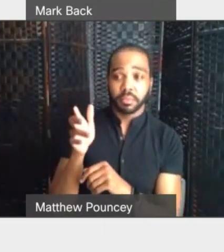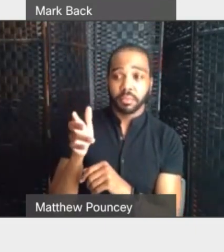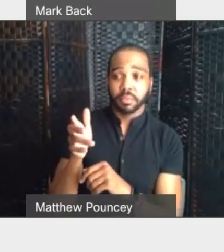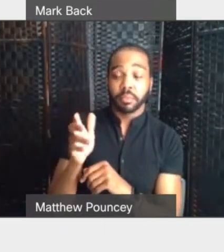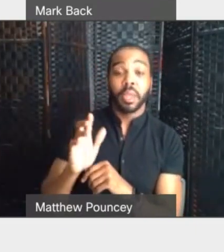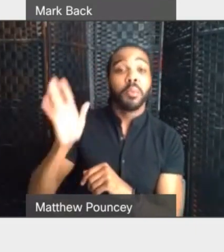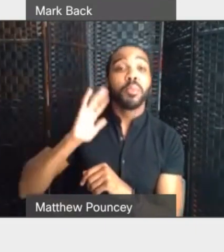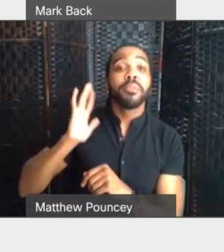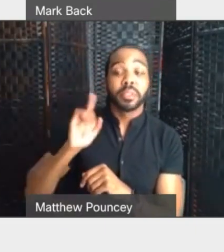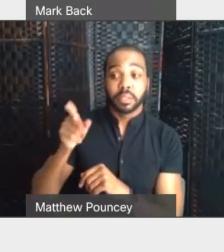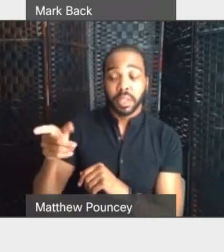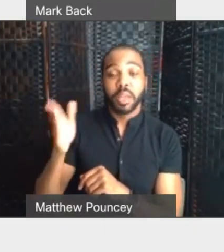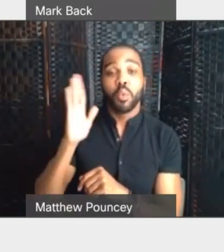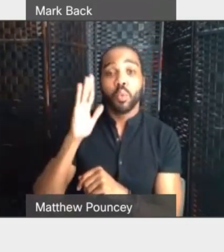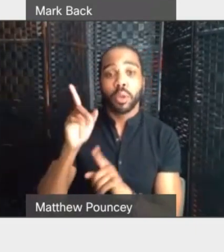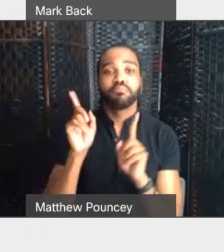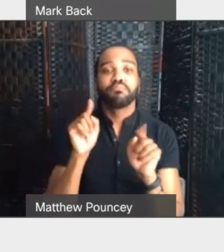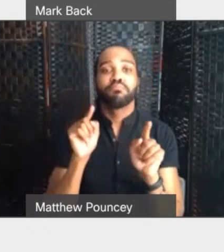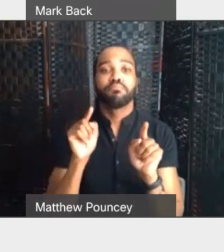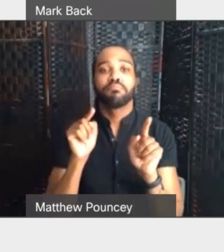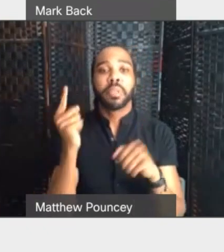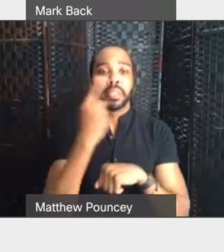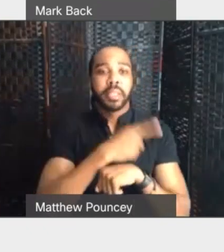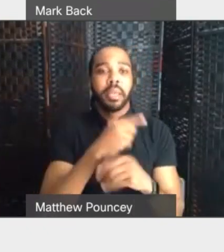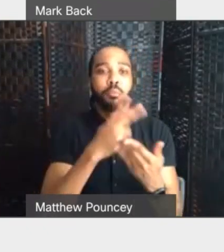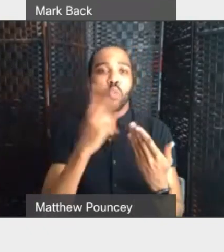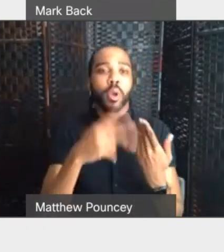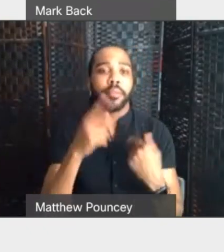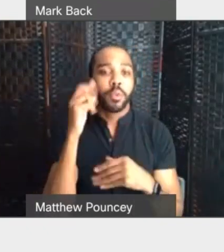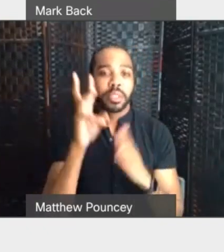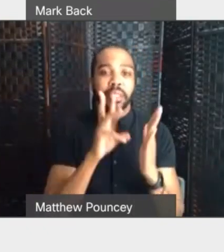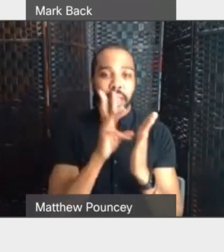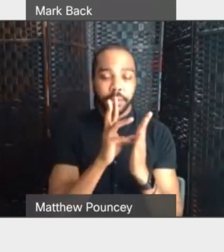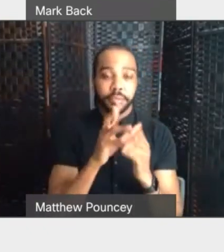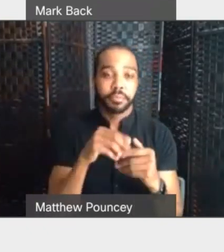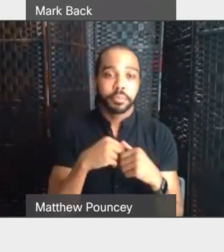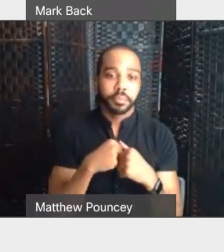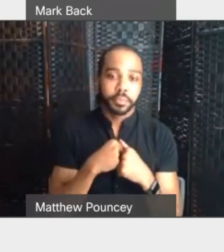previously would have attended a day program for 6 hours. And